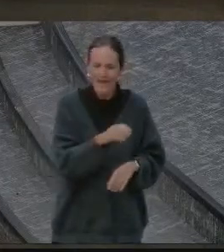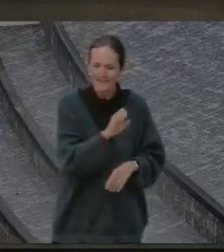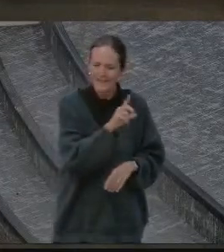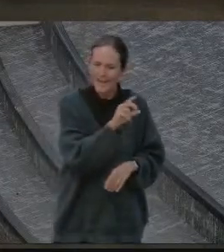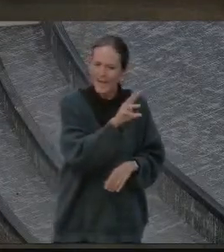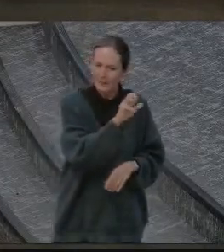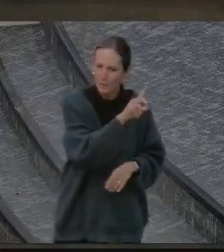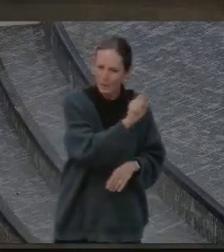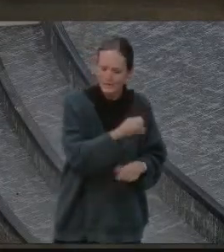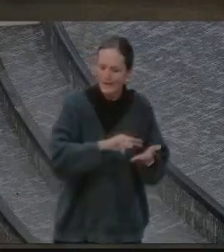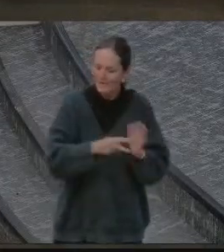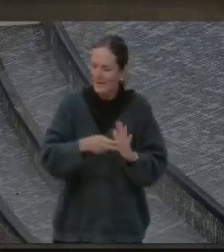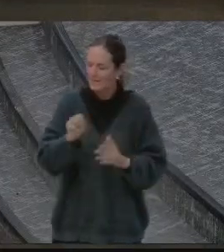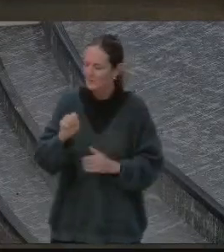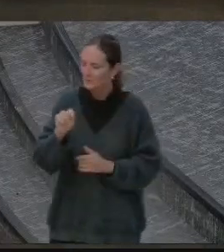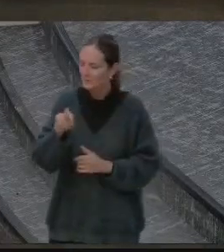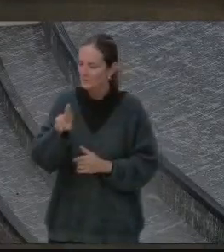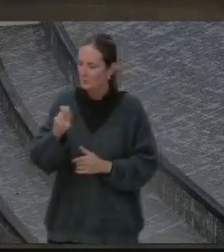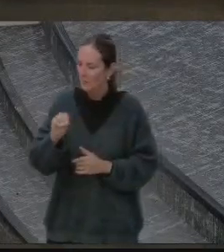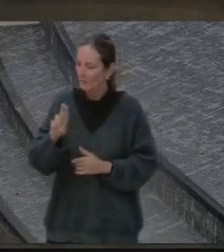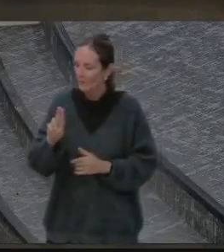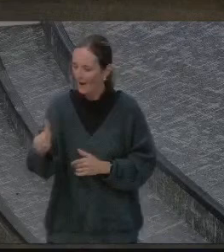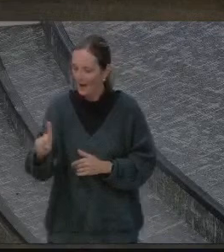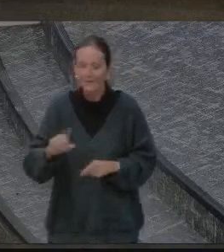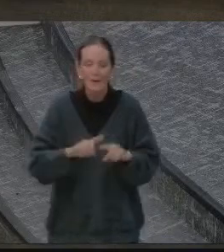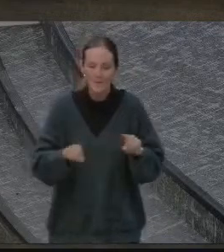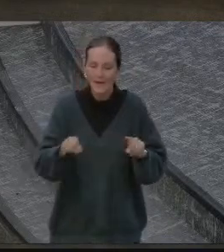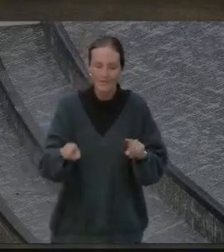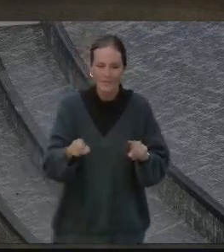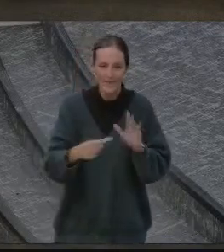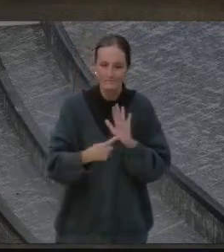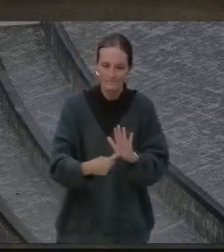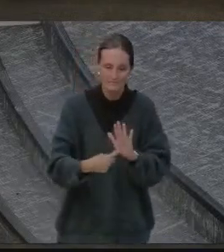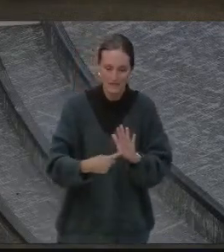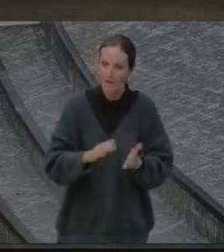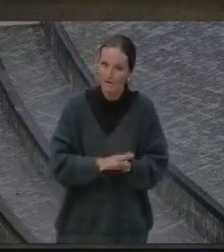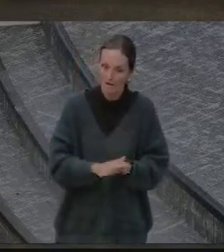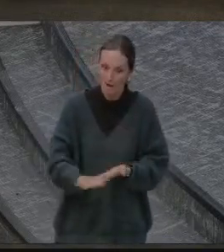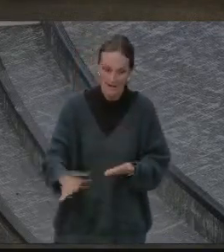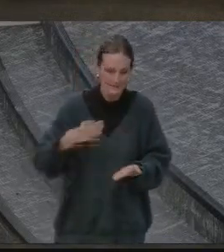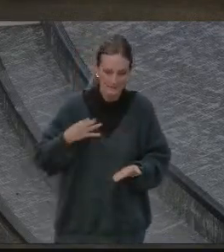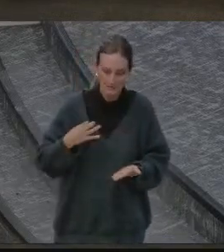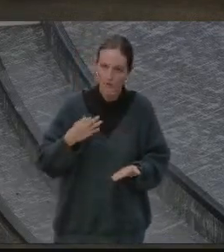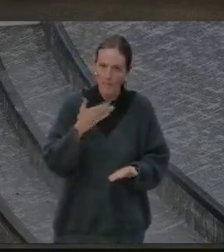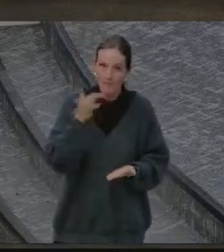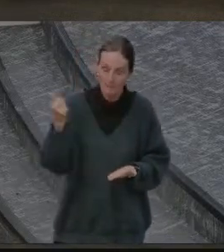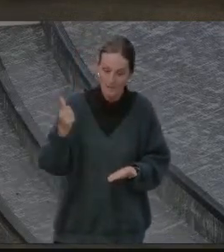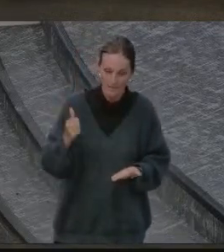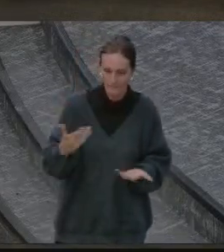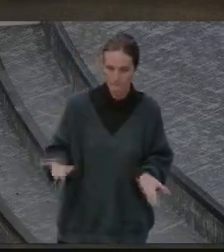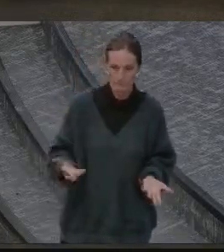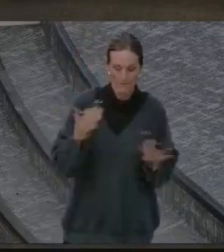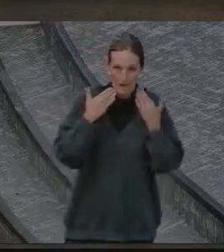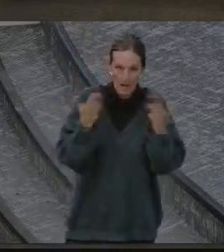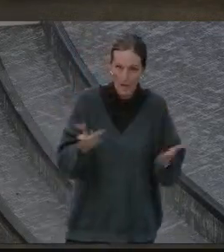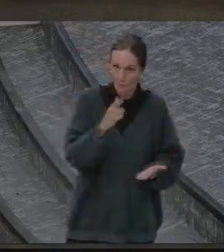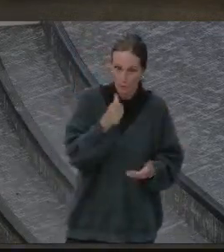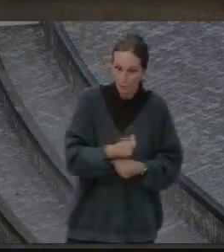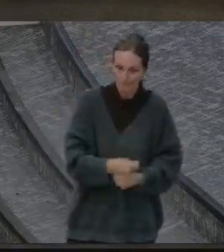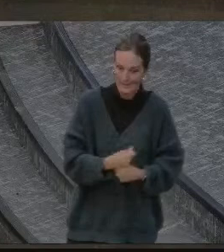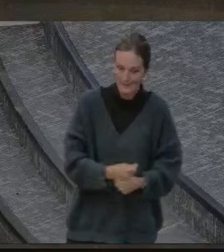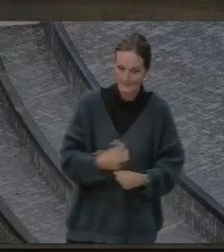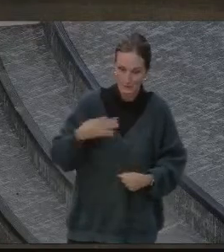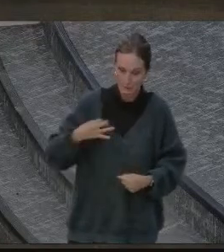showed out with their step and repeat, with their nice T-shirts. They have the best T-shirts. I don't know who makes them, but they have nice shirts all the time. And so I